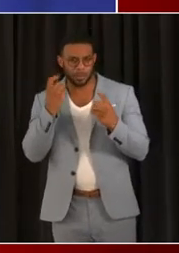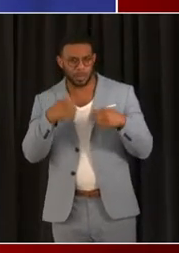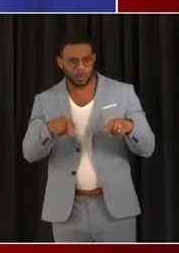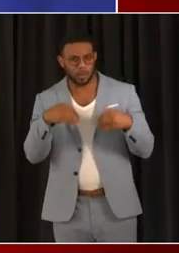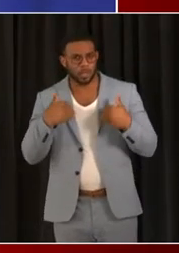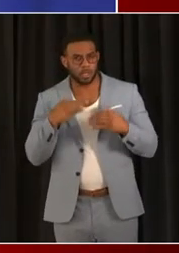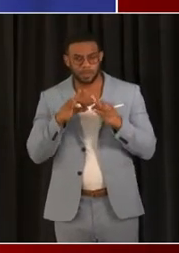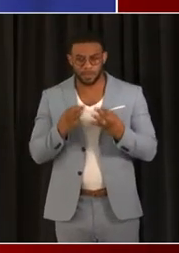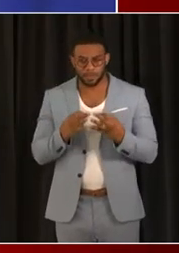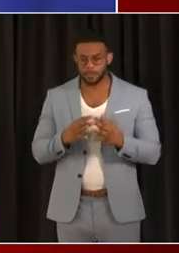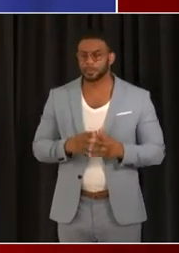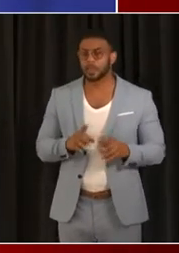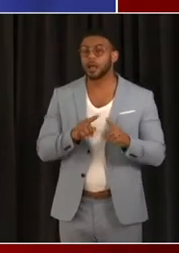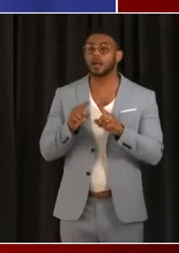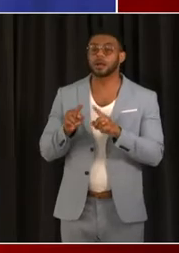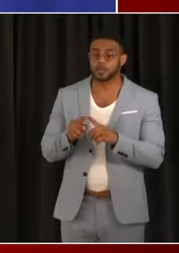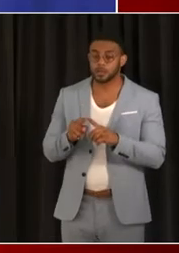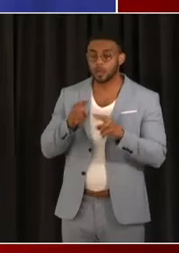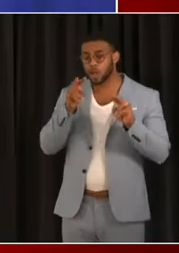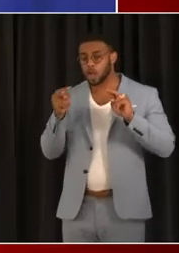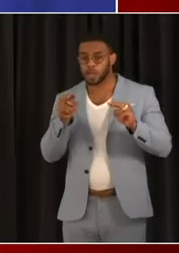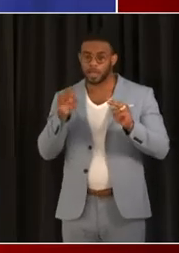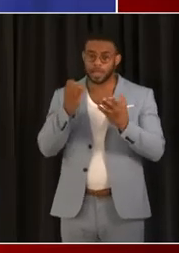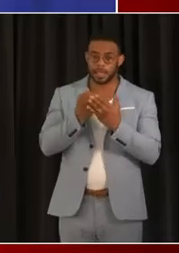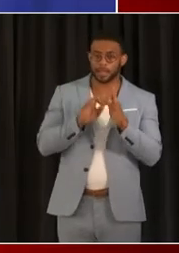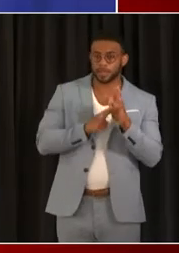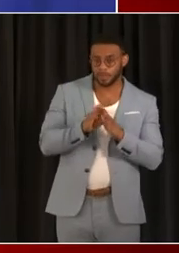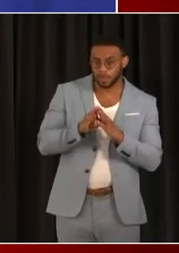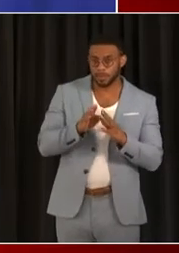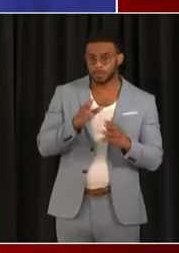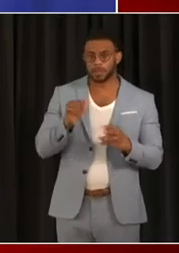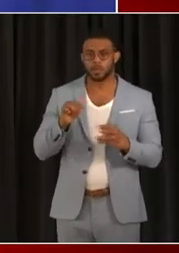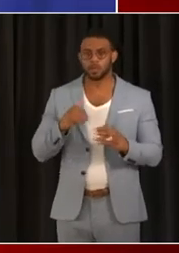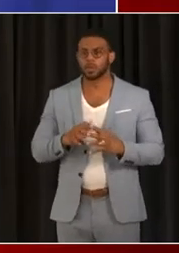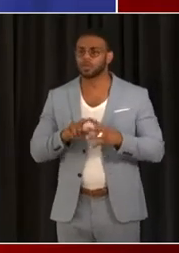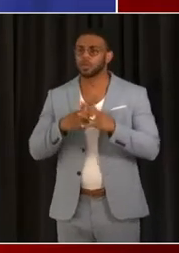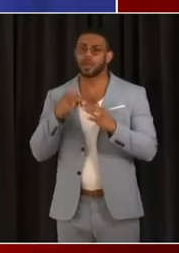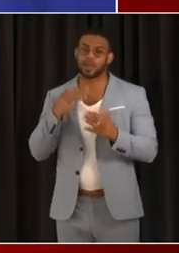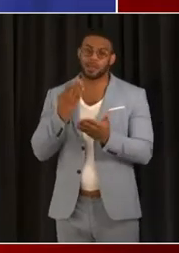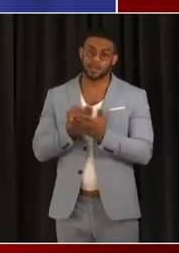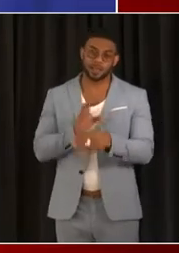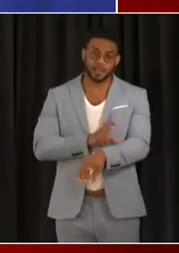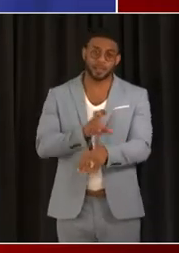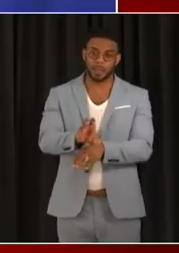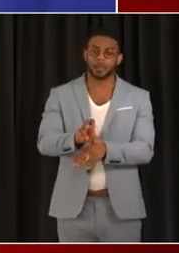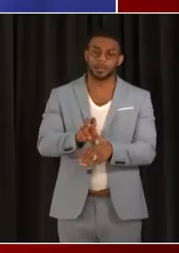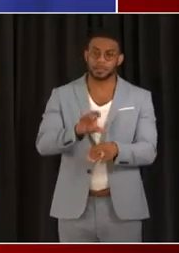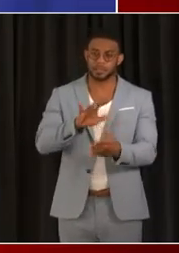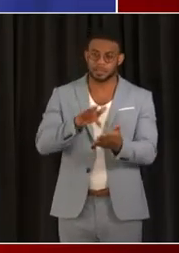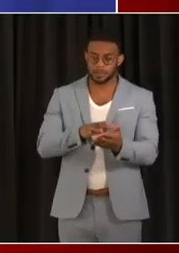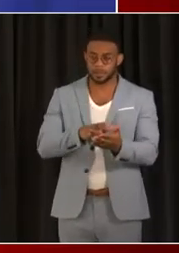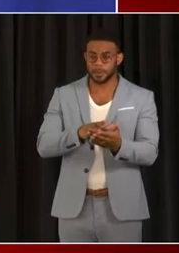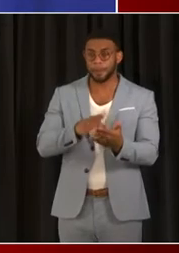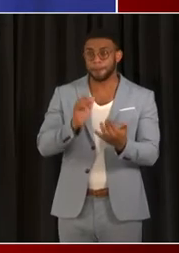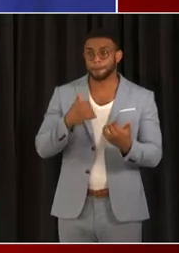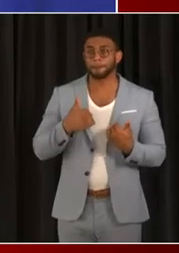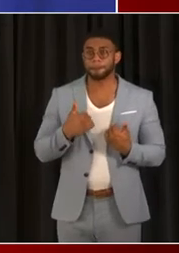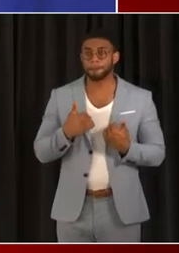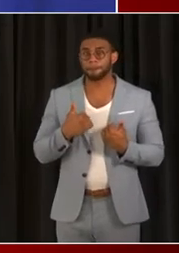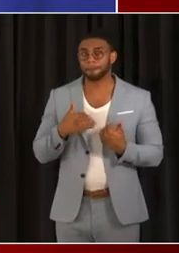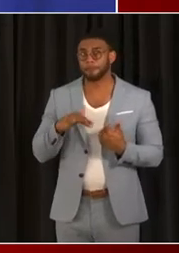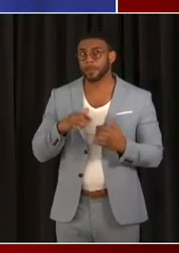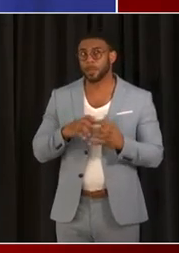many of those young families, as well as looking at economic development. And we launched our financial empowerment centers. And we now